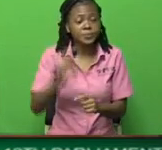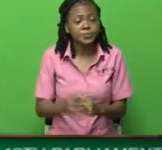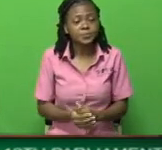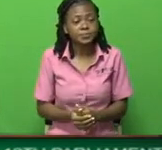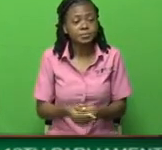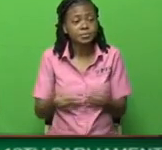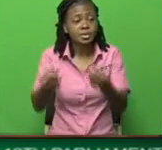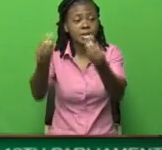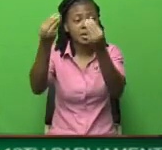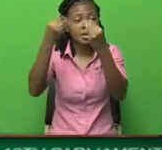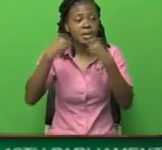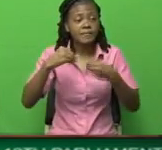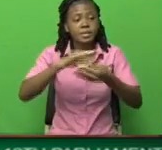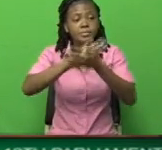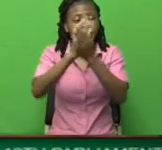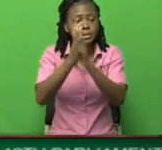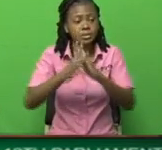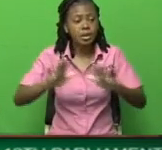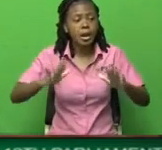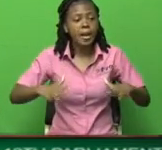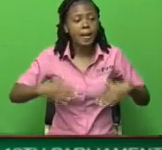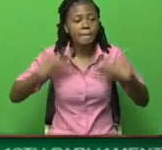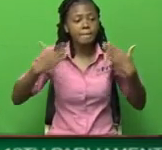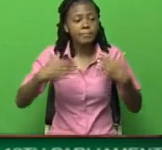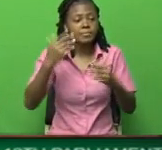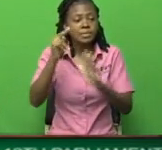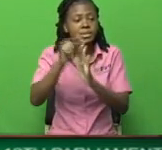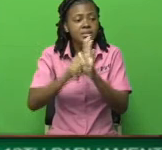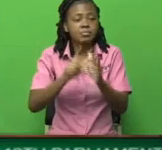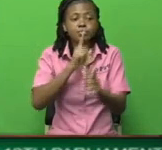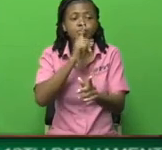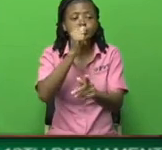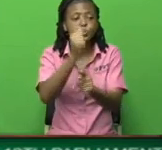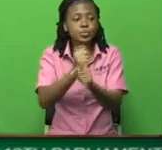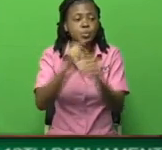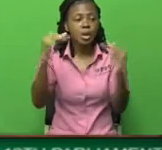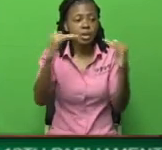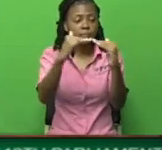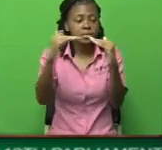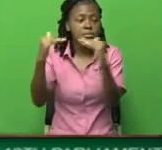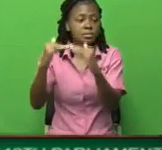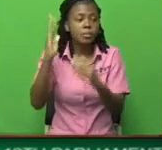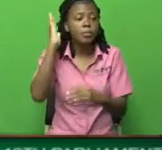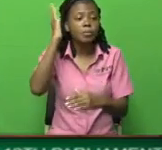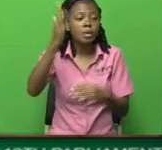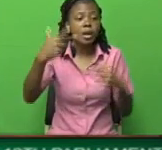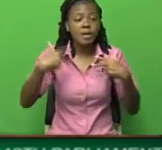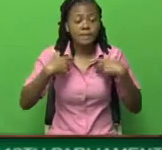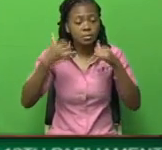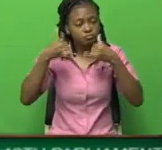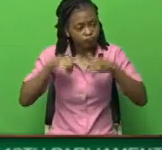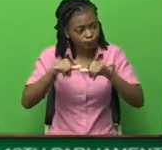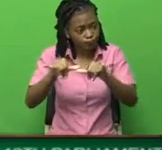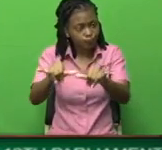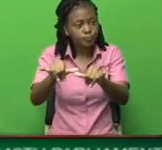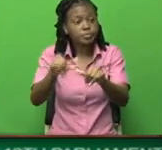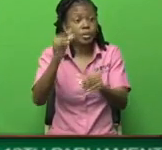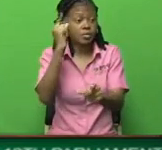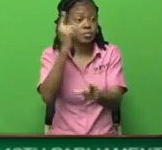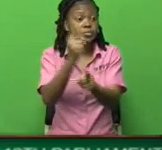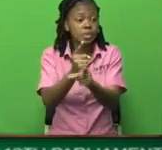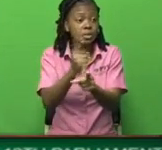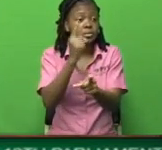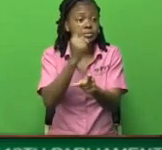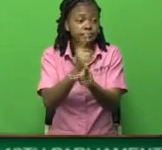grant that peace and happiness truth and Justice may be established Among Us for all generations amen